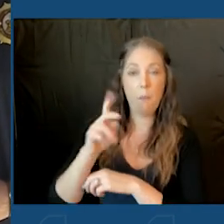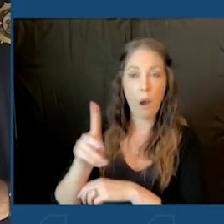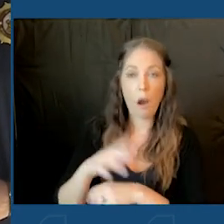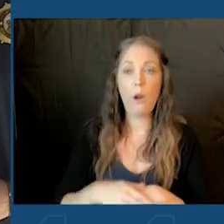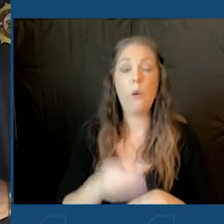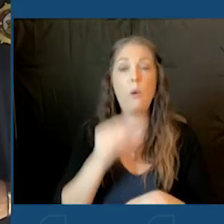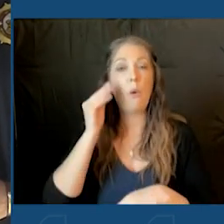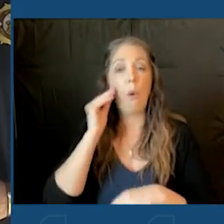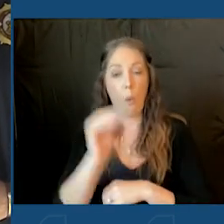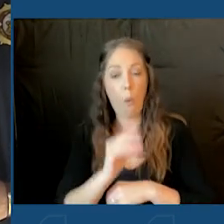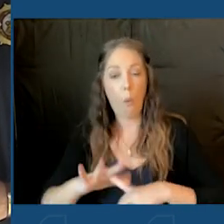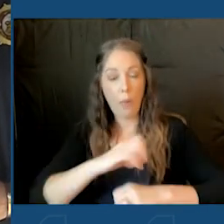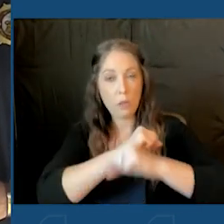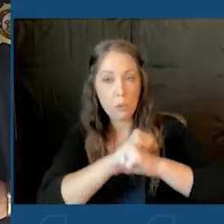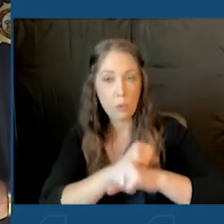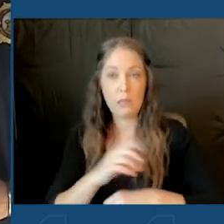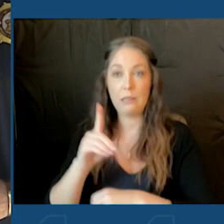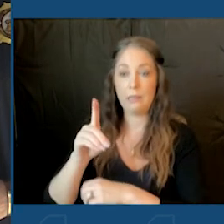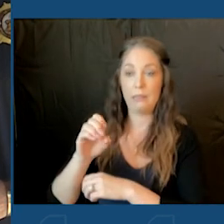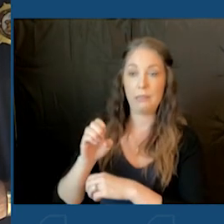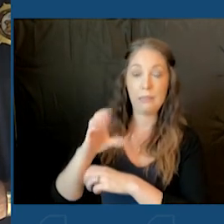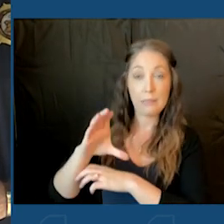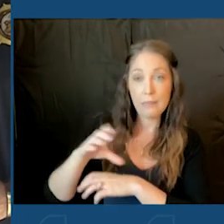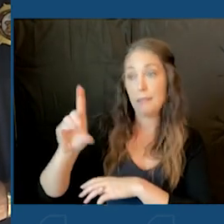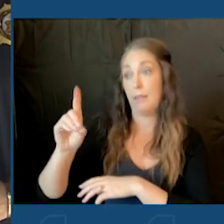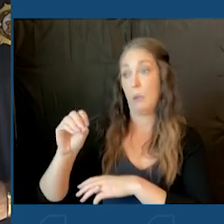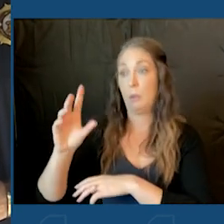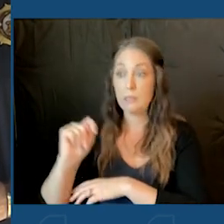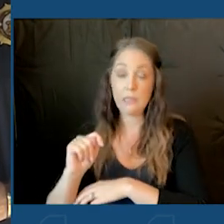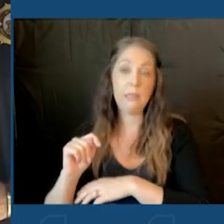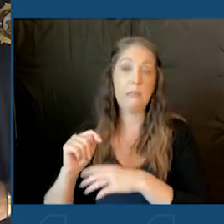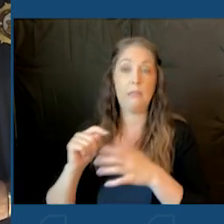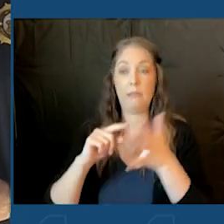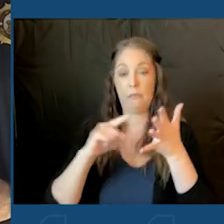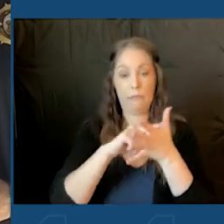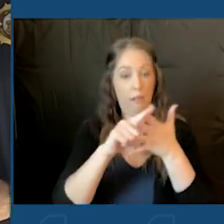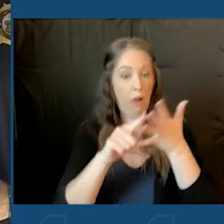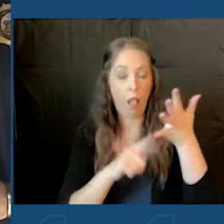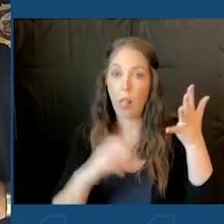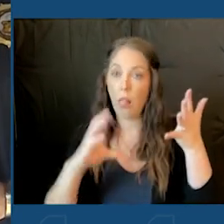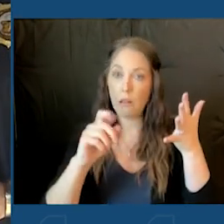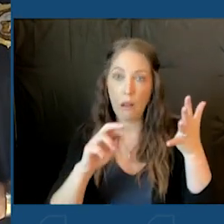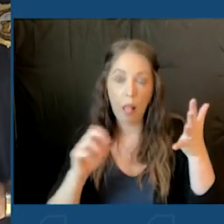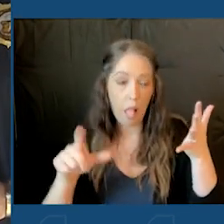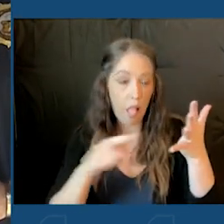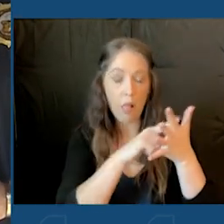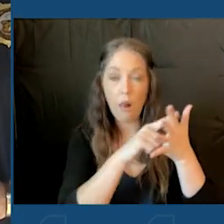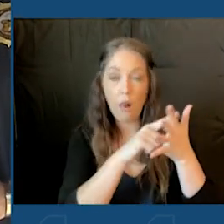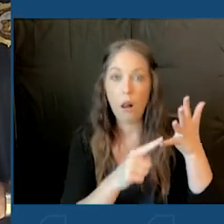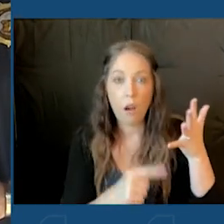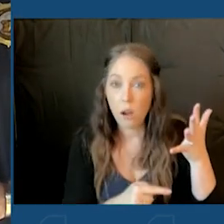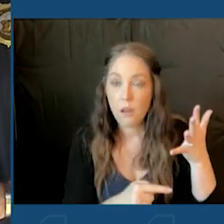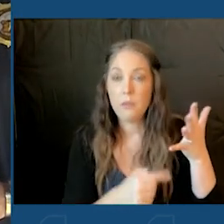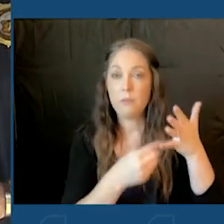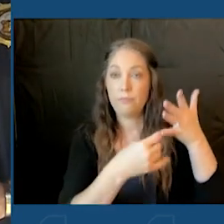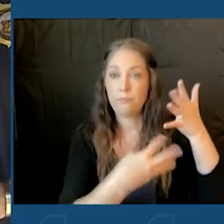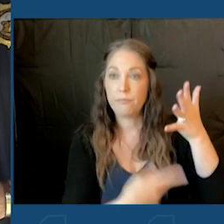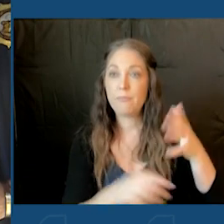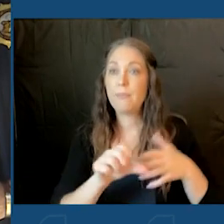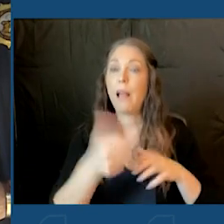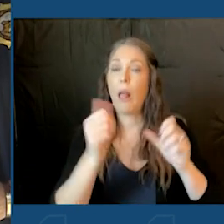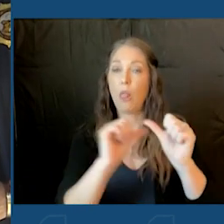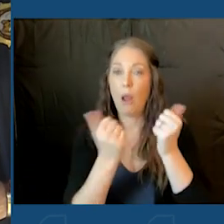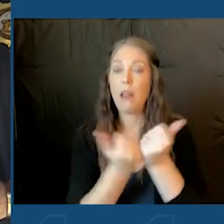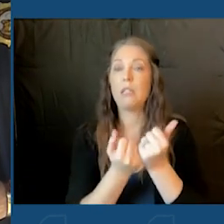Emergency Services, DEC, DOT, Thruway, Canals, and other agencies that have really